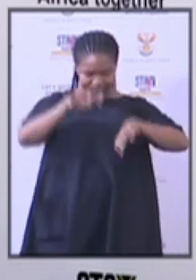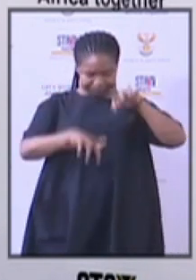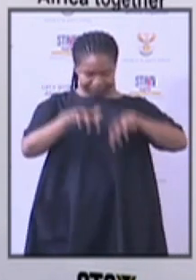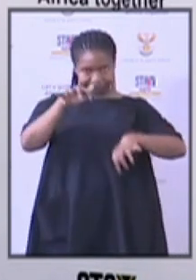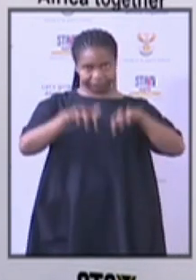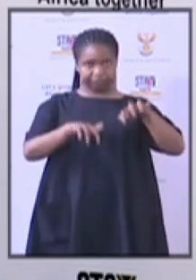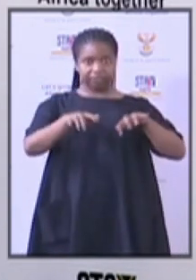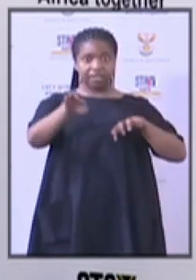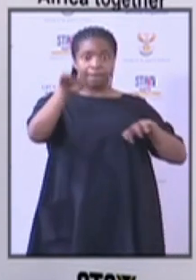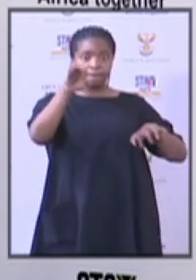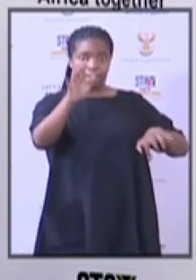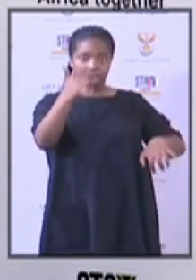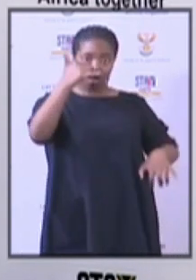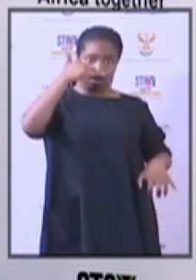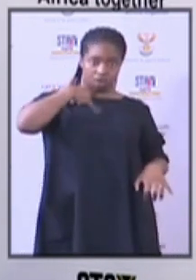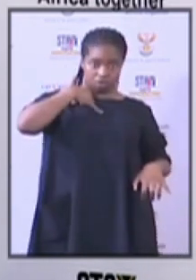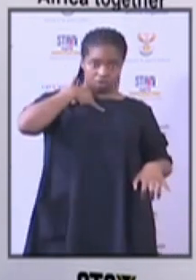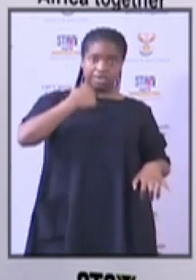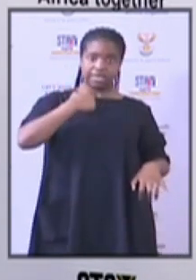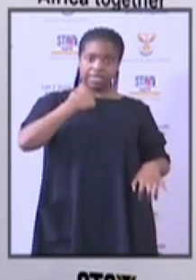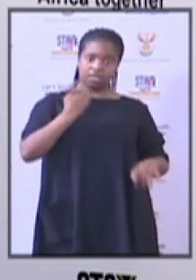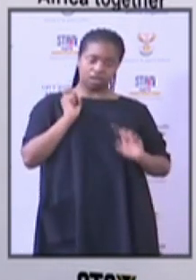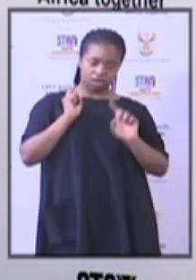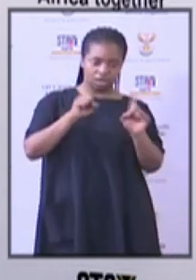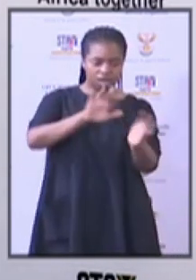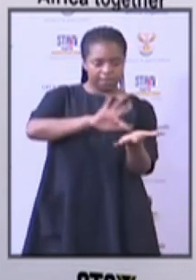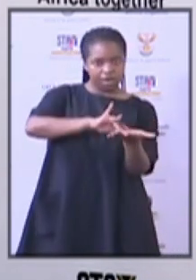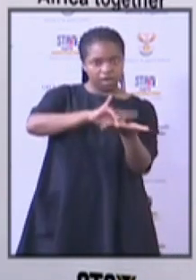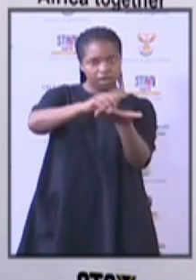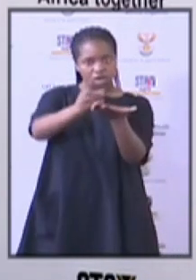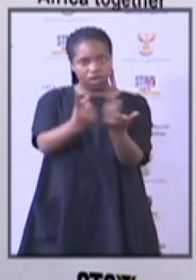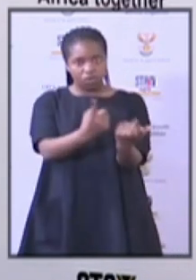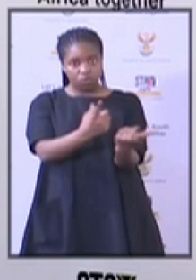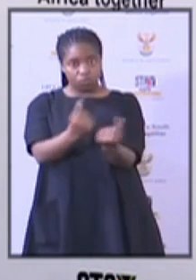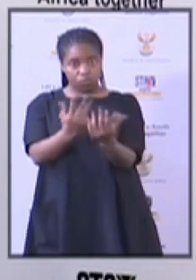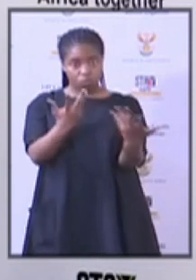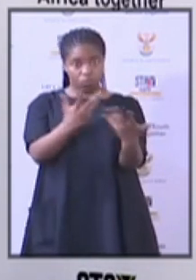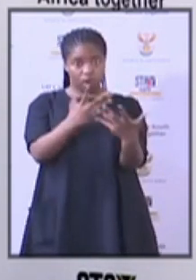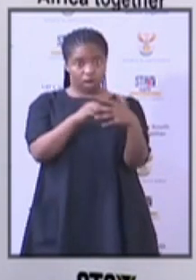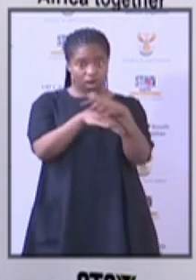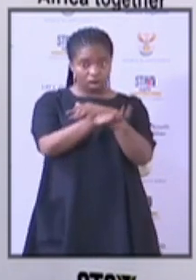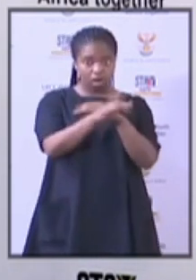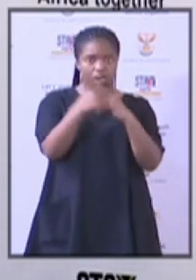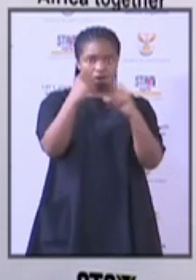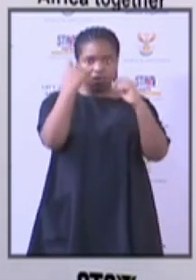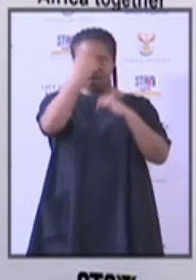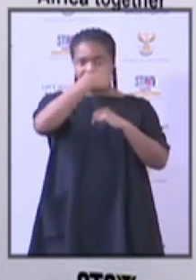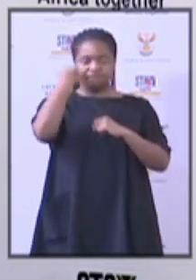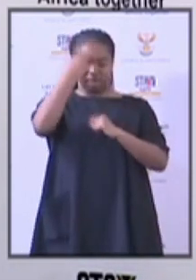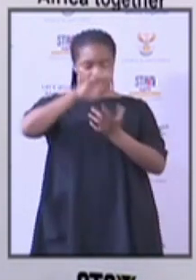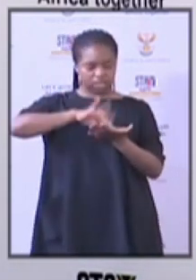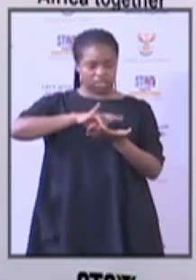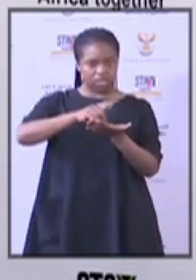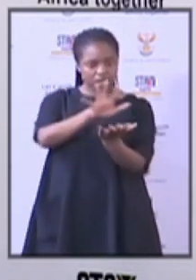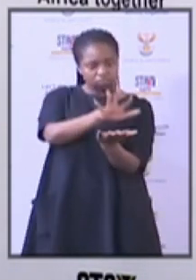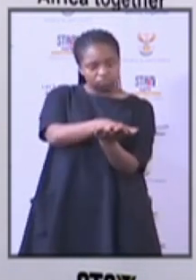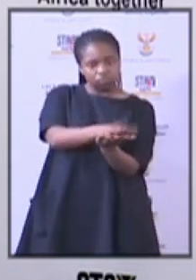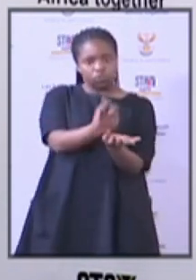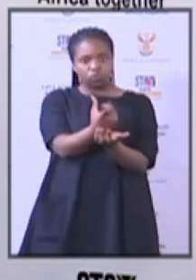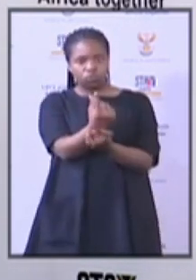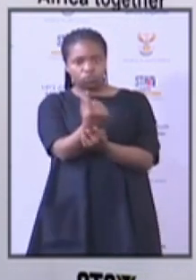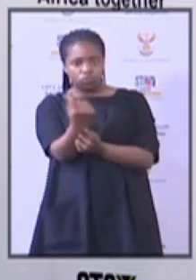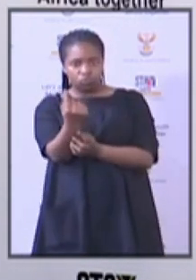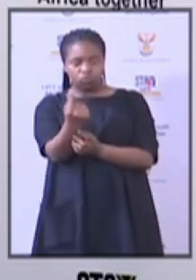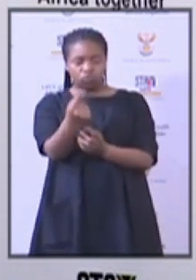bank calls you to come and do biometrics in the bank, and from there they collect everything, they give it to Home